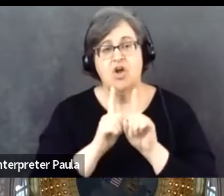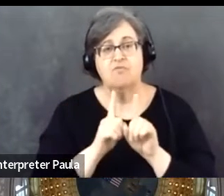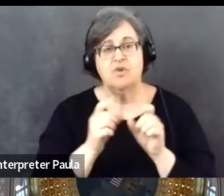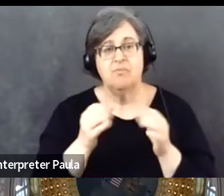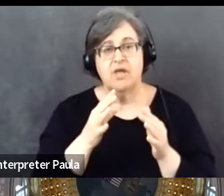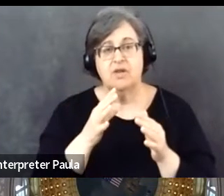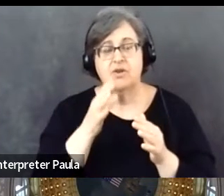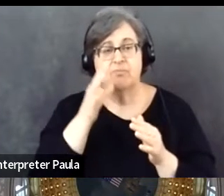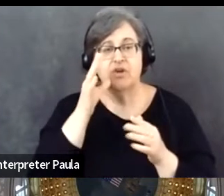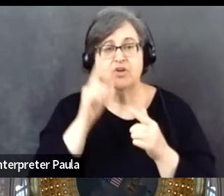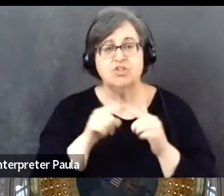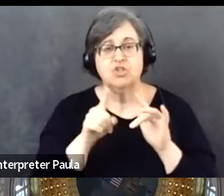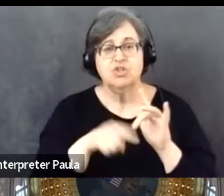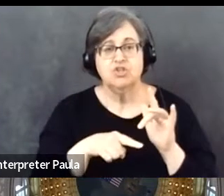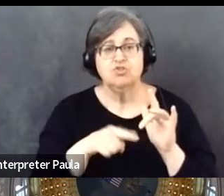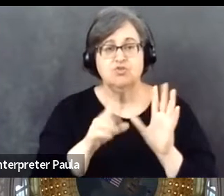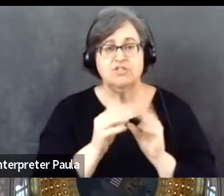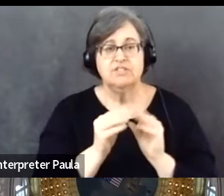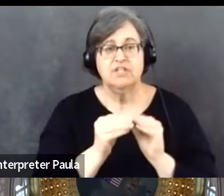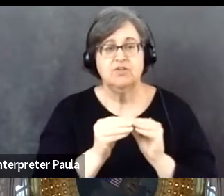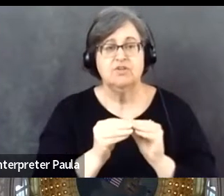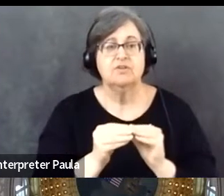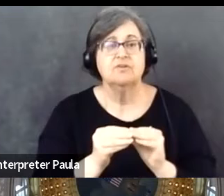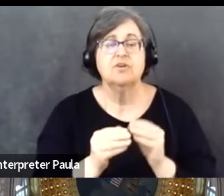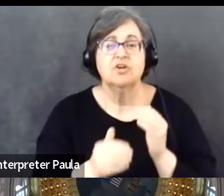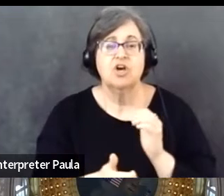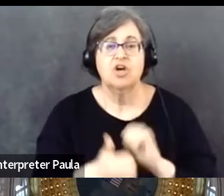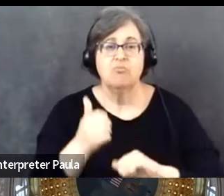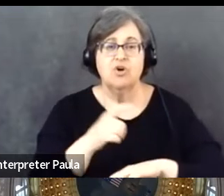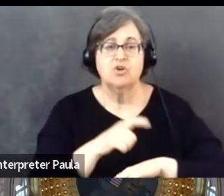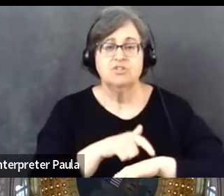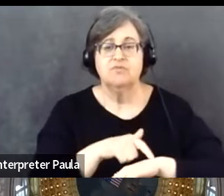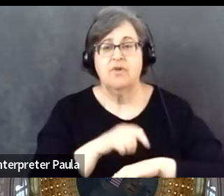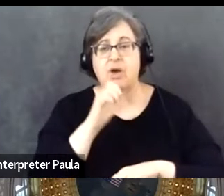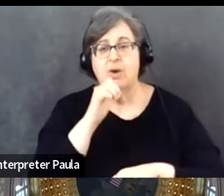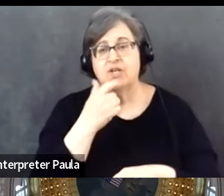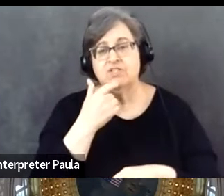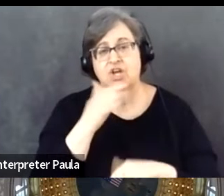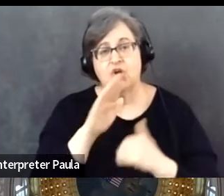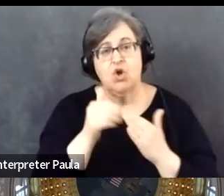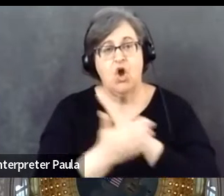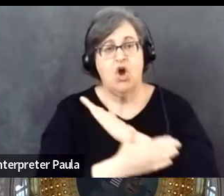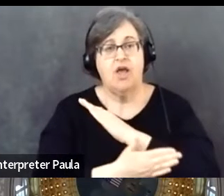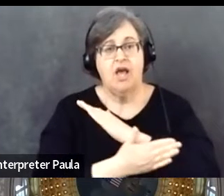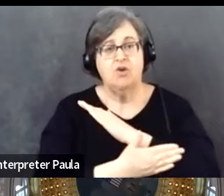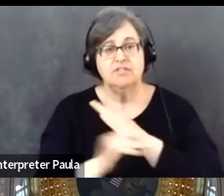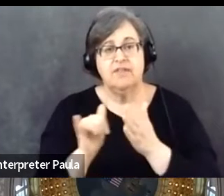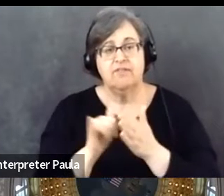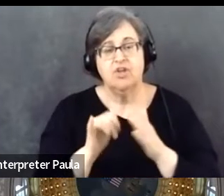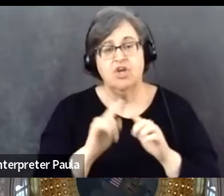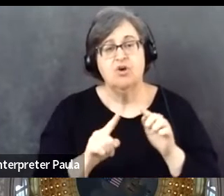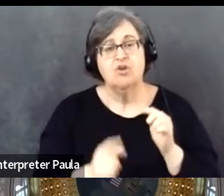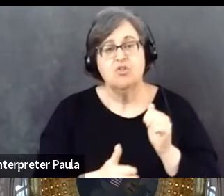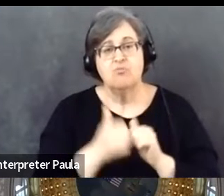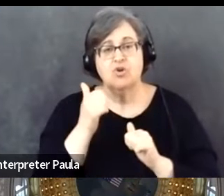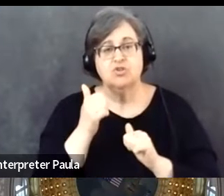to a truancy hearing, and most of the time, and I'm not saying all counties are like this, but the majority